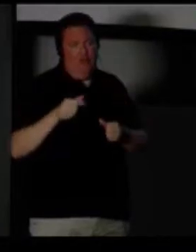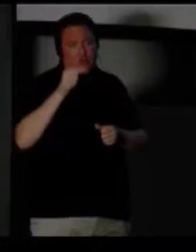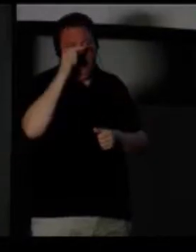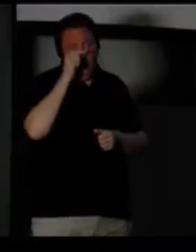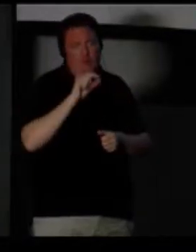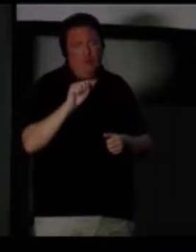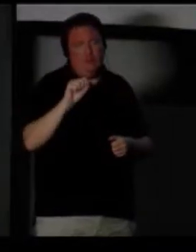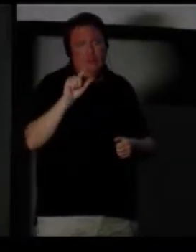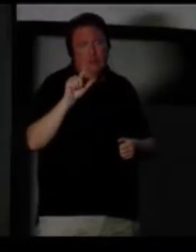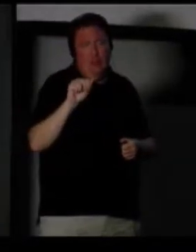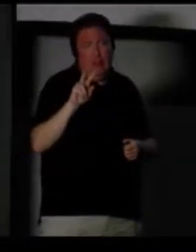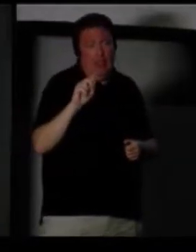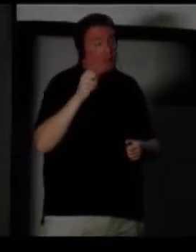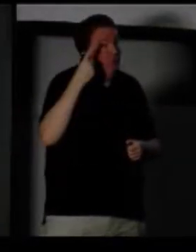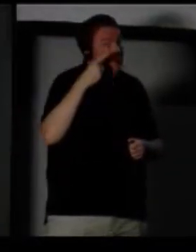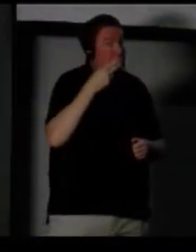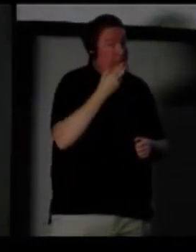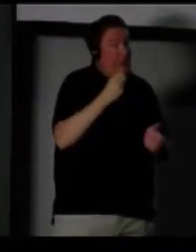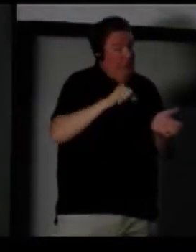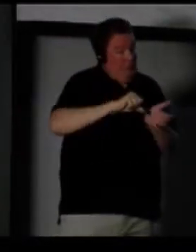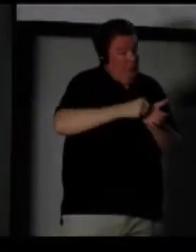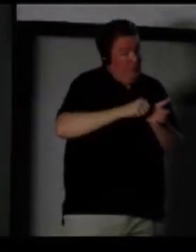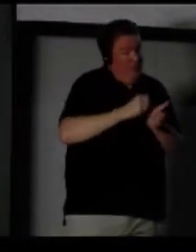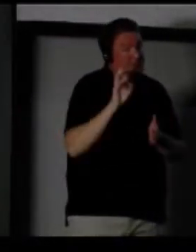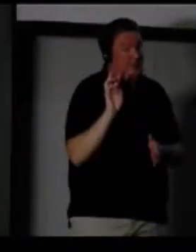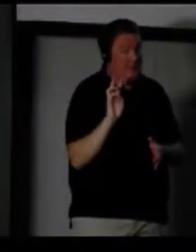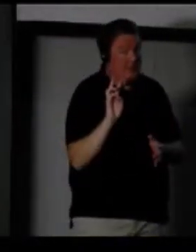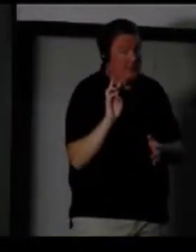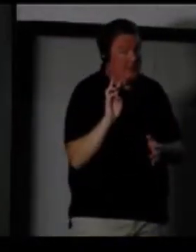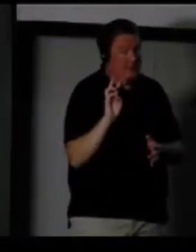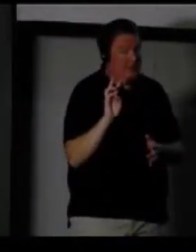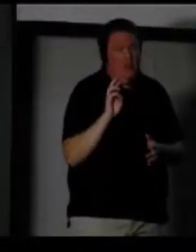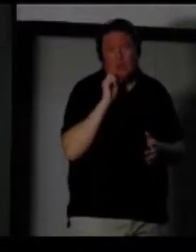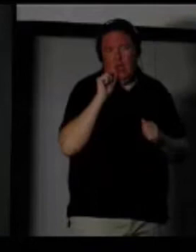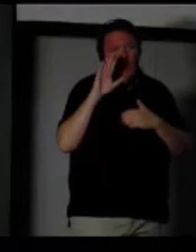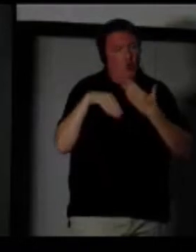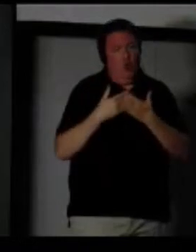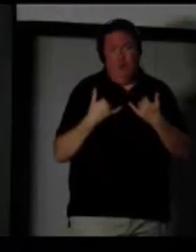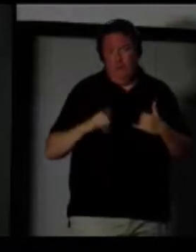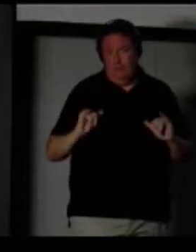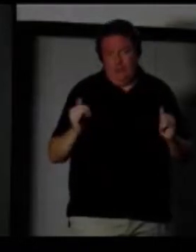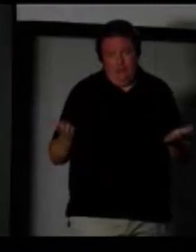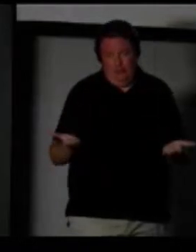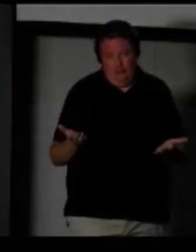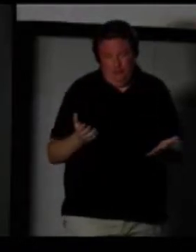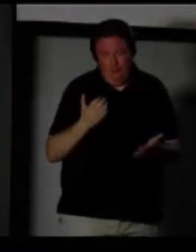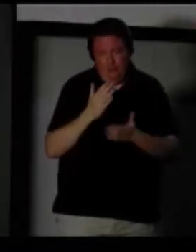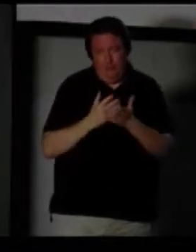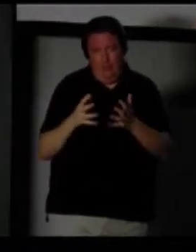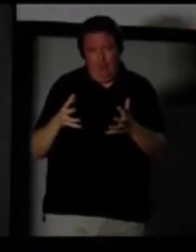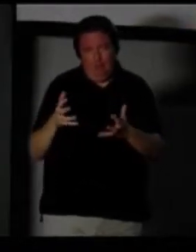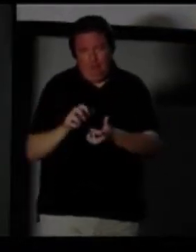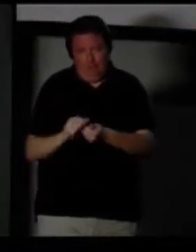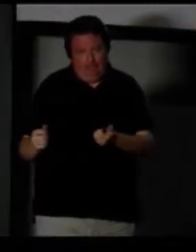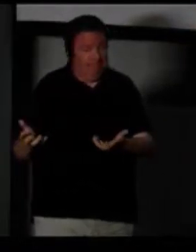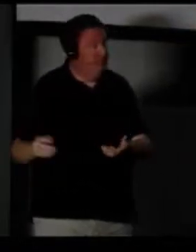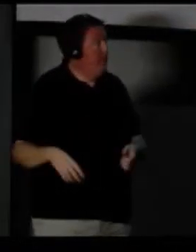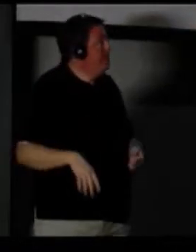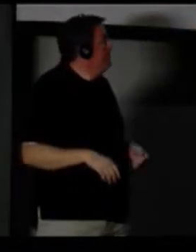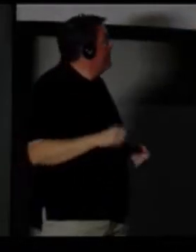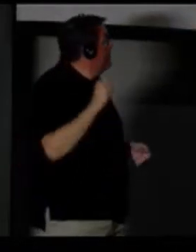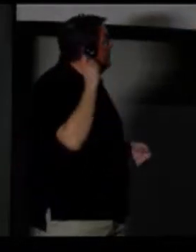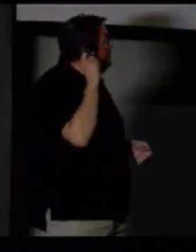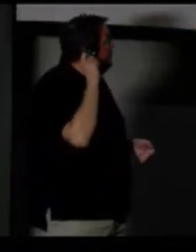not all of them survive. So our goal was to create this small focus exhibition about